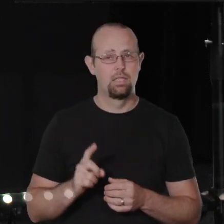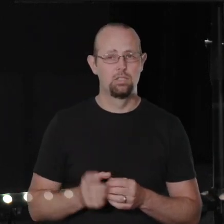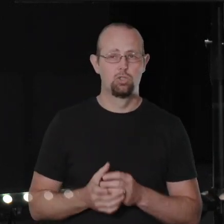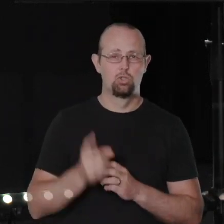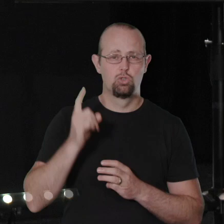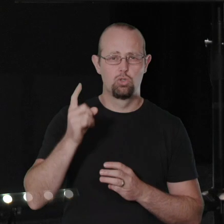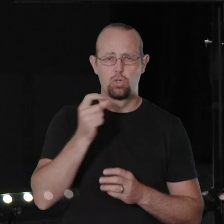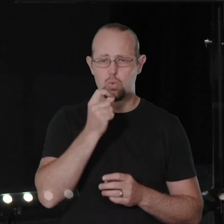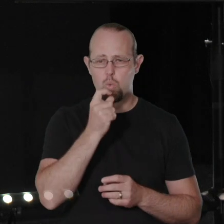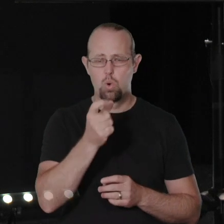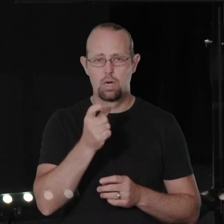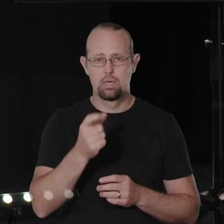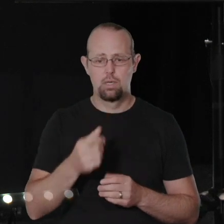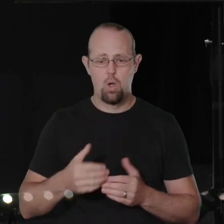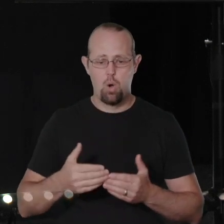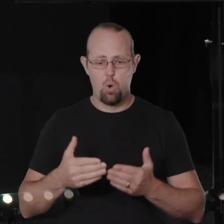opened, lived,